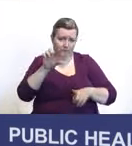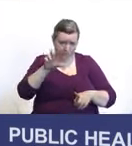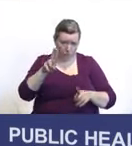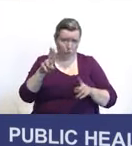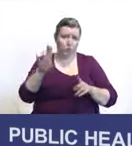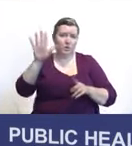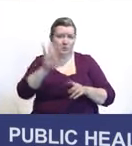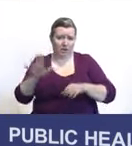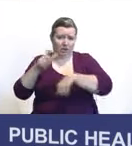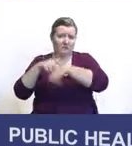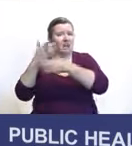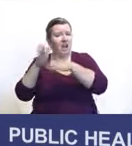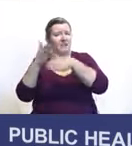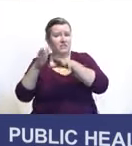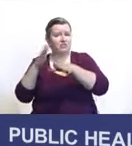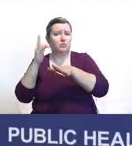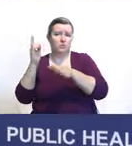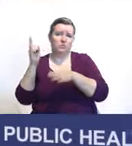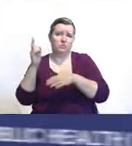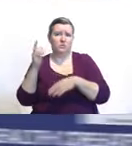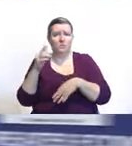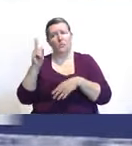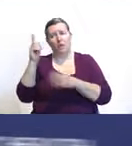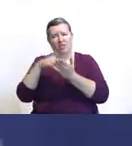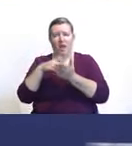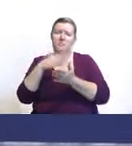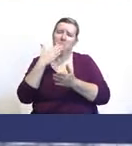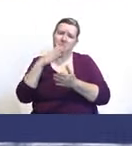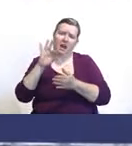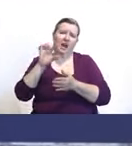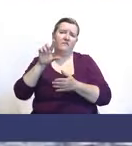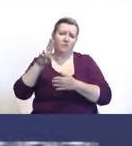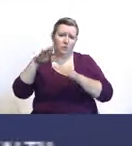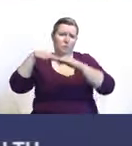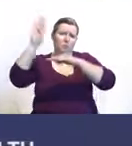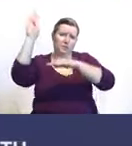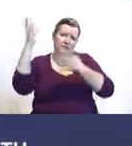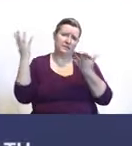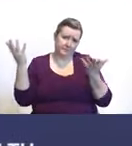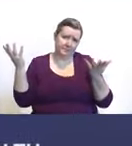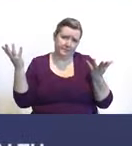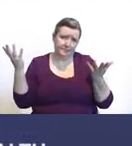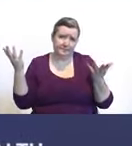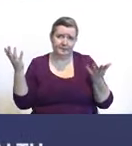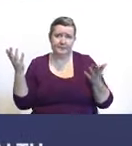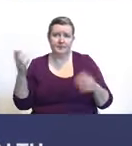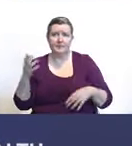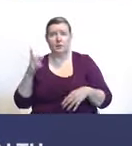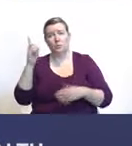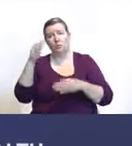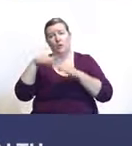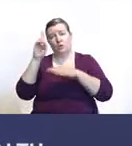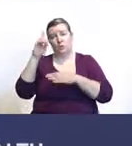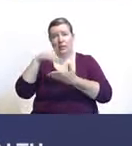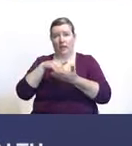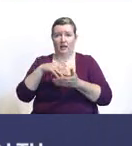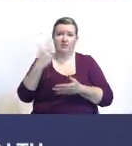where I'd make a bad flu season. Okay. So 1,000 is about 3 deaths a day, not to put this